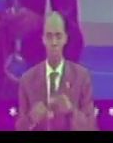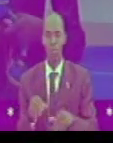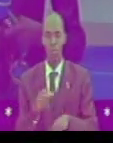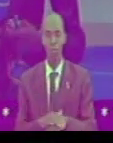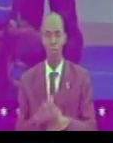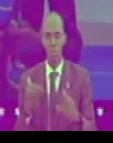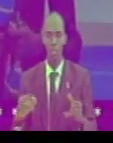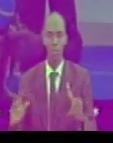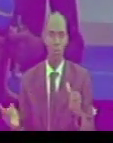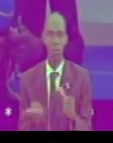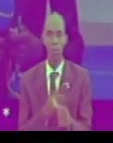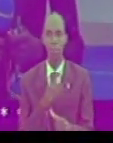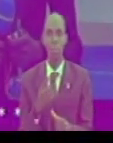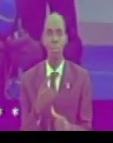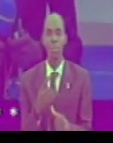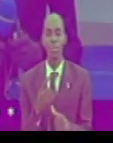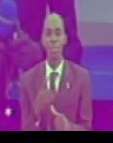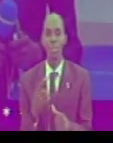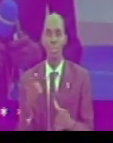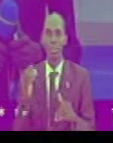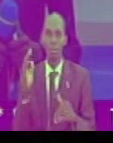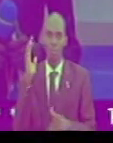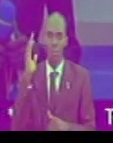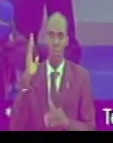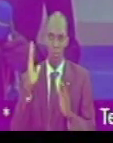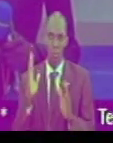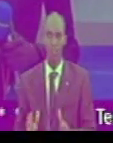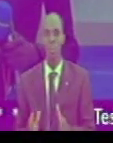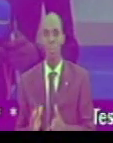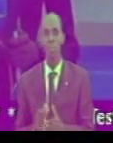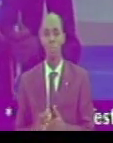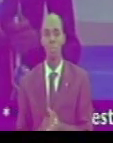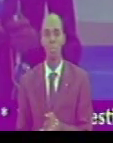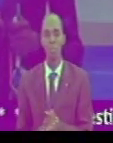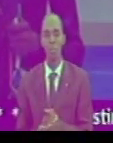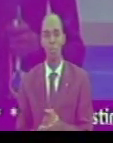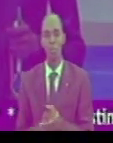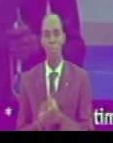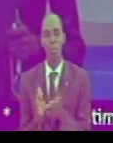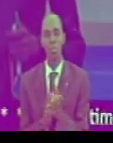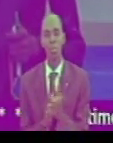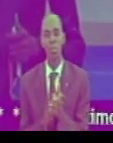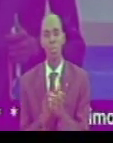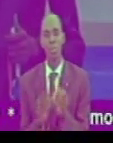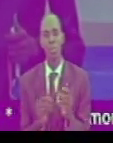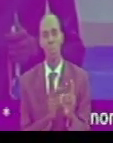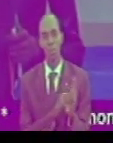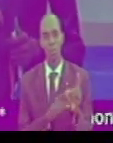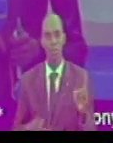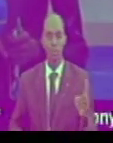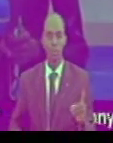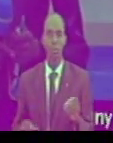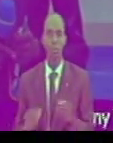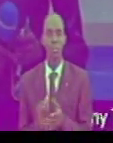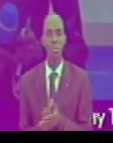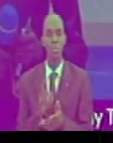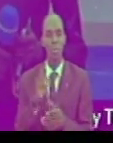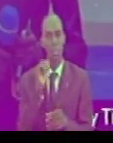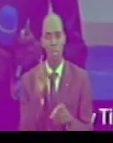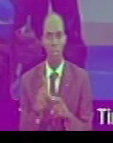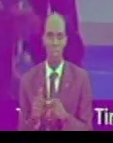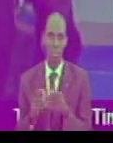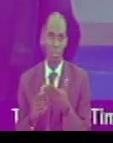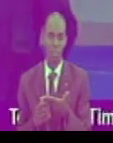I have sister, a former Gwara here. She's been suffering from peptic ulcer for the past 3 years. She will give